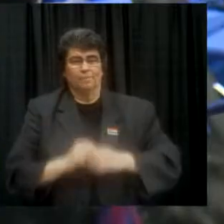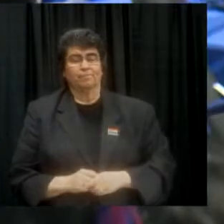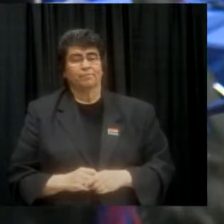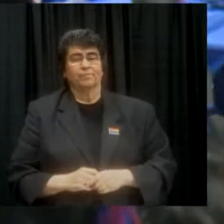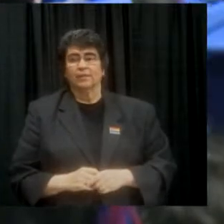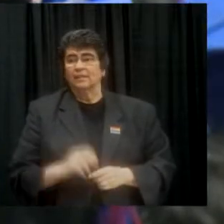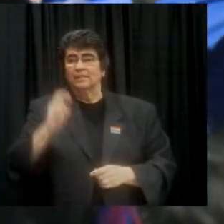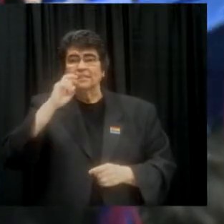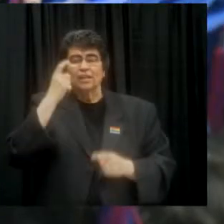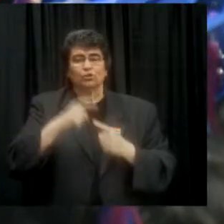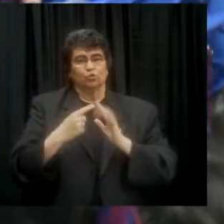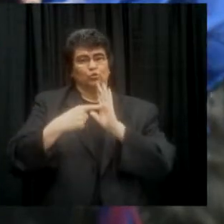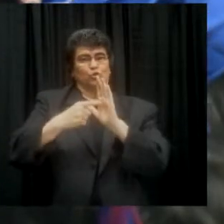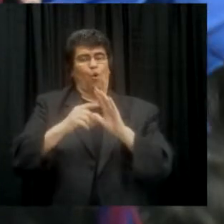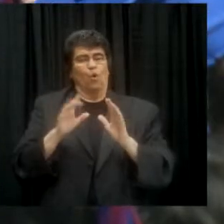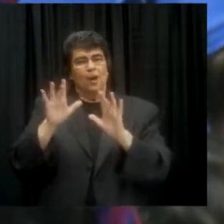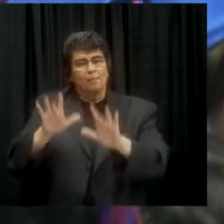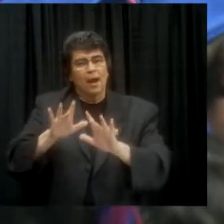Dare to show compassion.